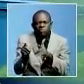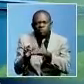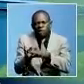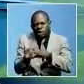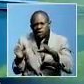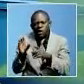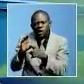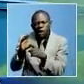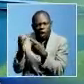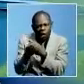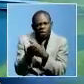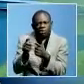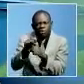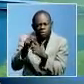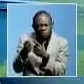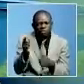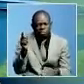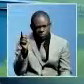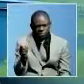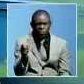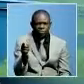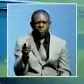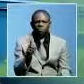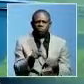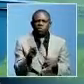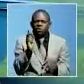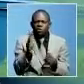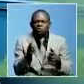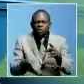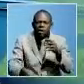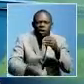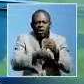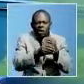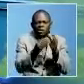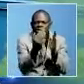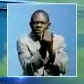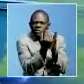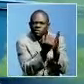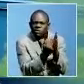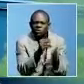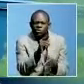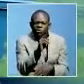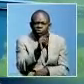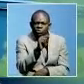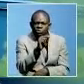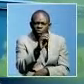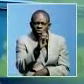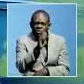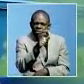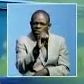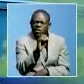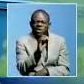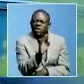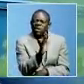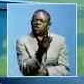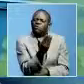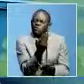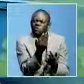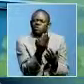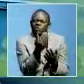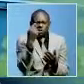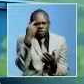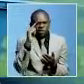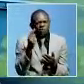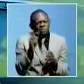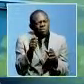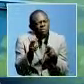Plains. He said government would like to assure the nation that listing the Barotse Plains as a UNESCO World Heritage Site